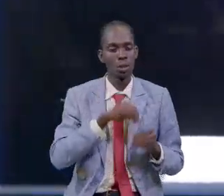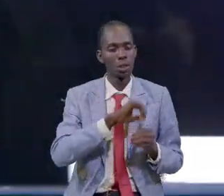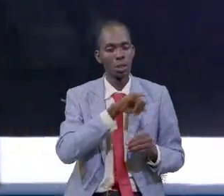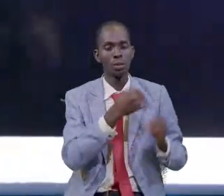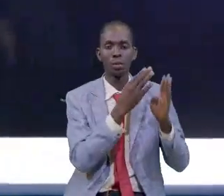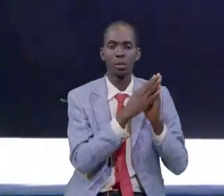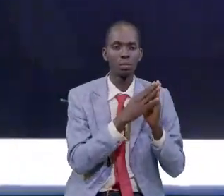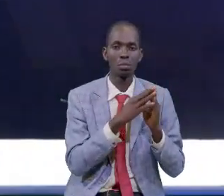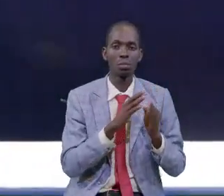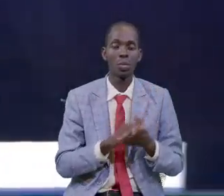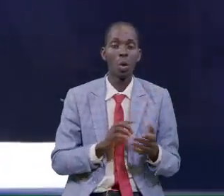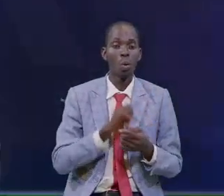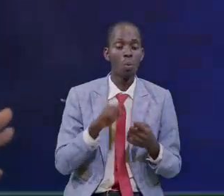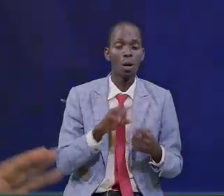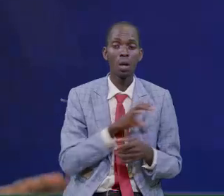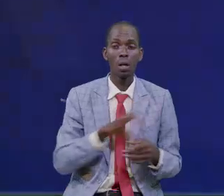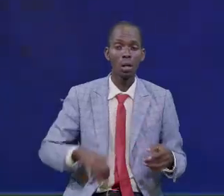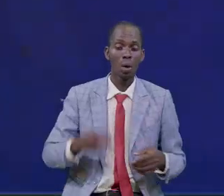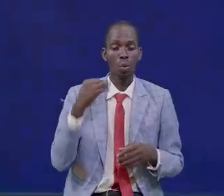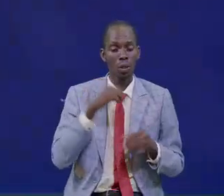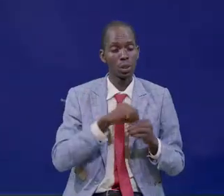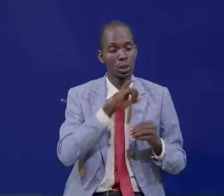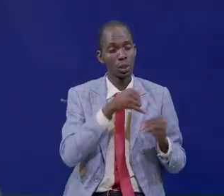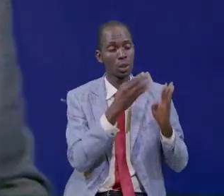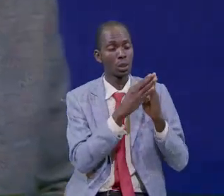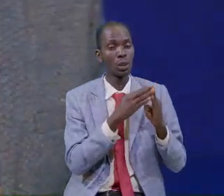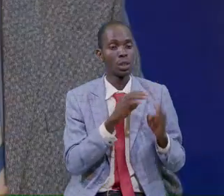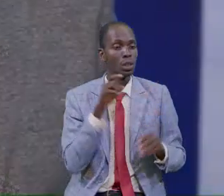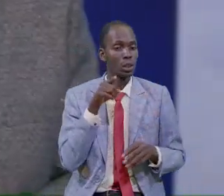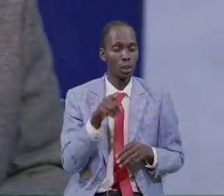When he was in Jerusalem, he was not in Capernaum.